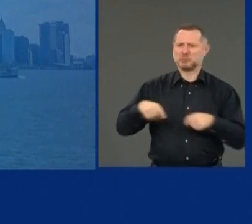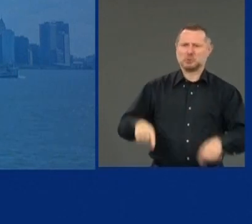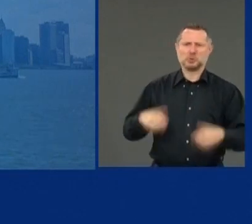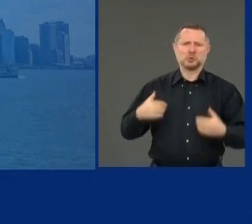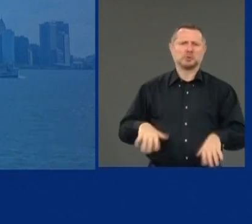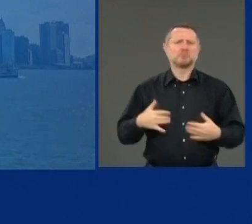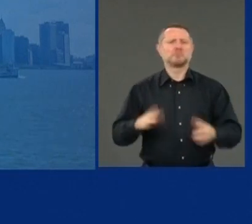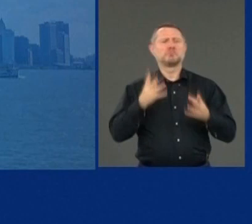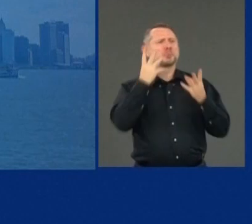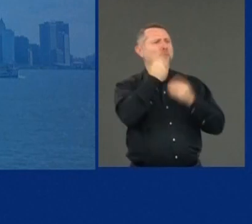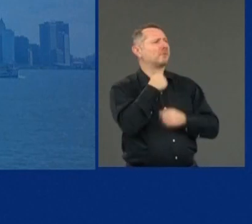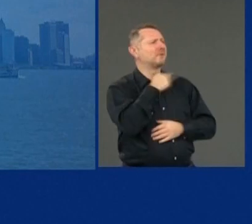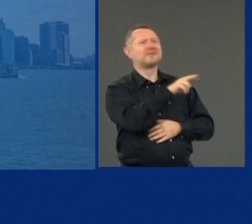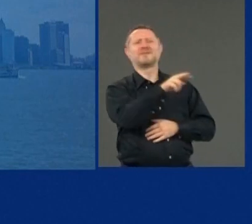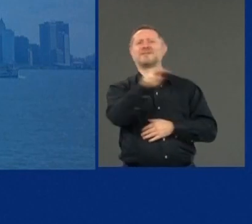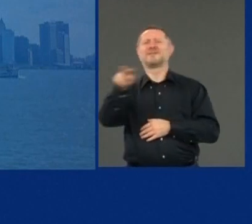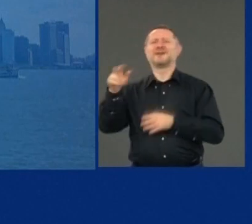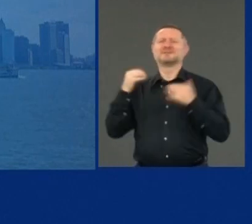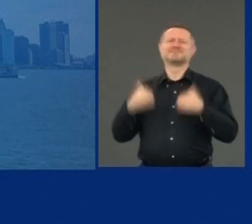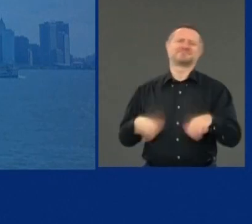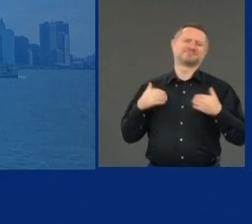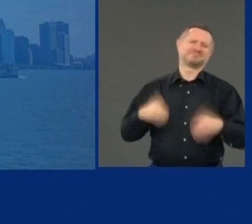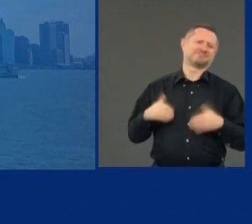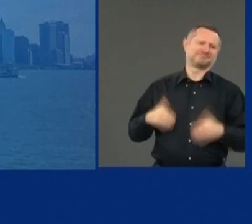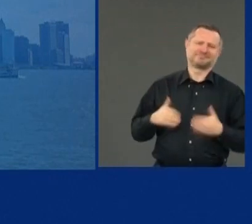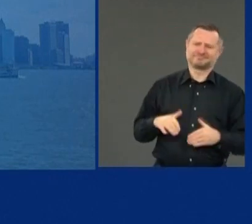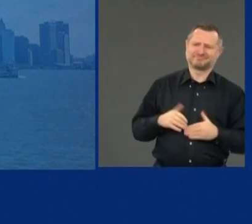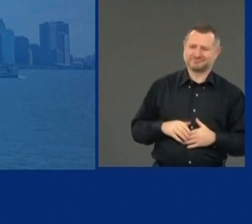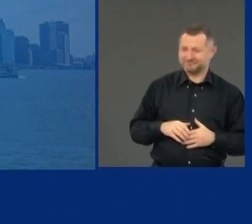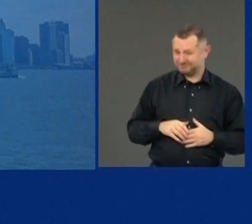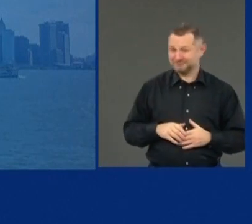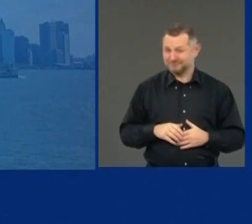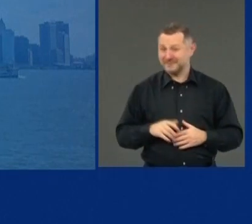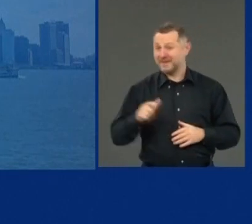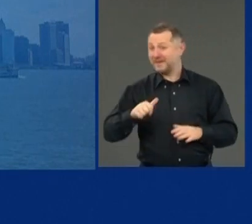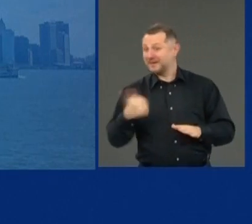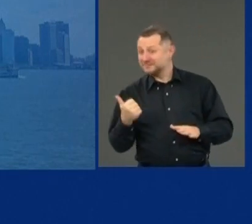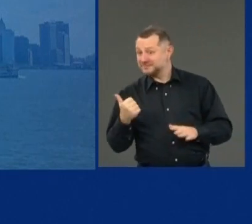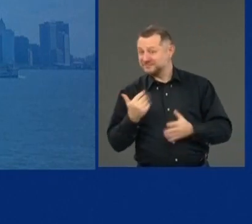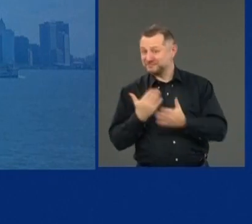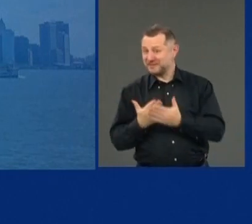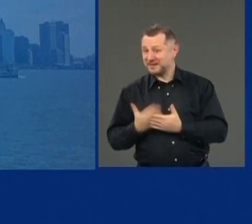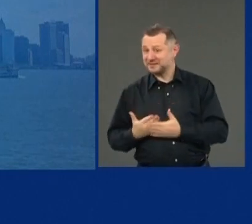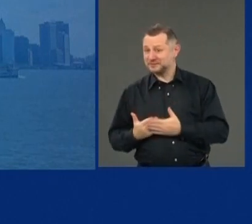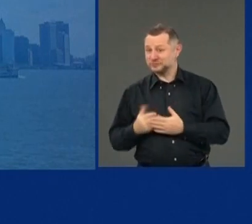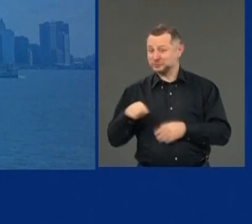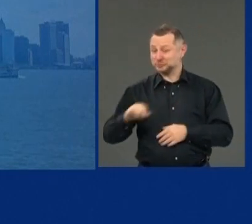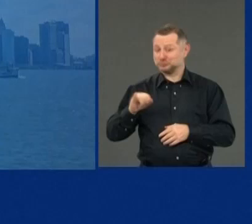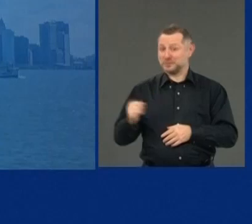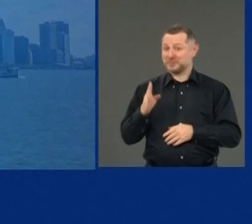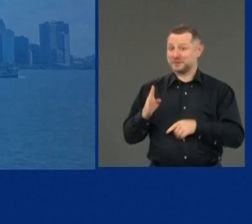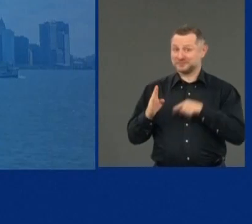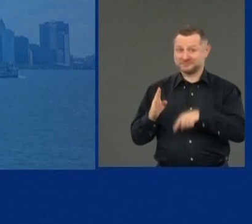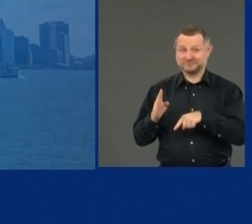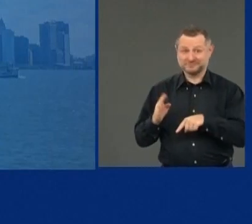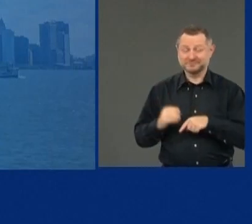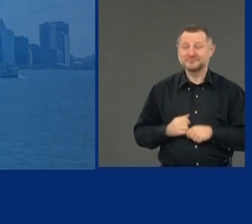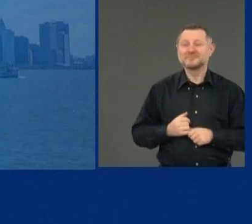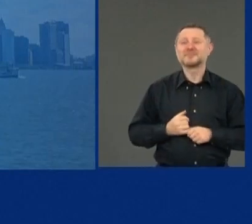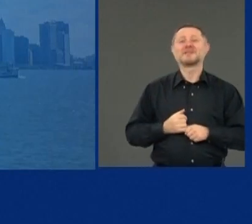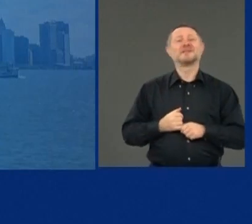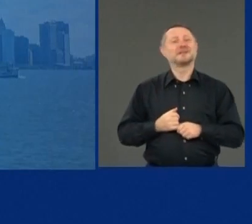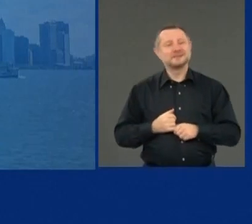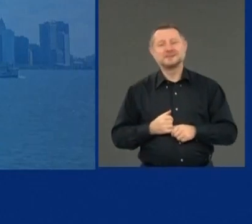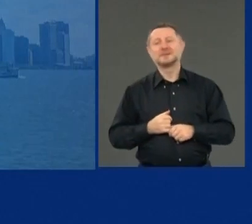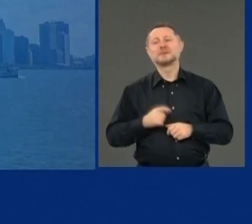beautiful. Yes. It's also something else. It was a tremendous